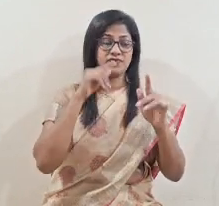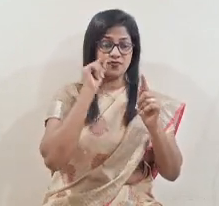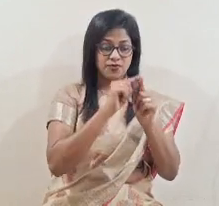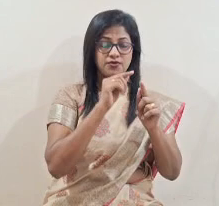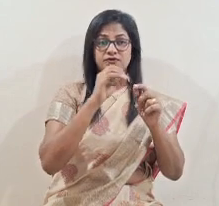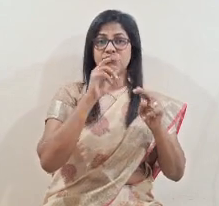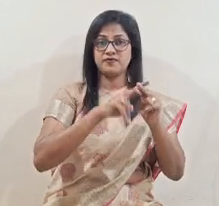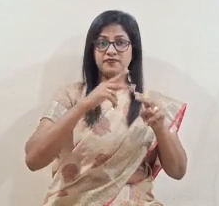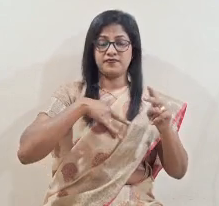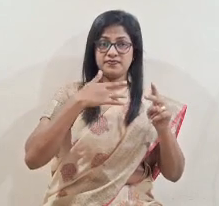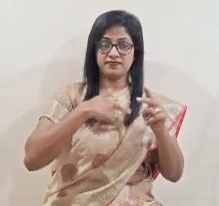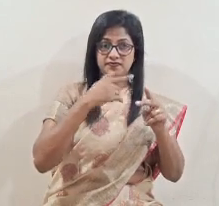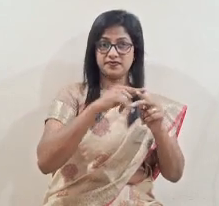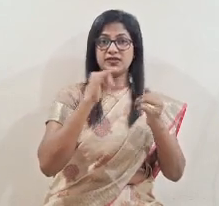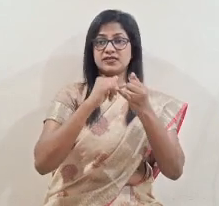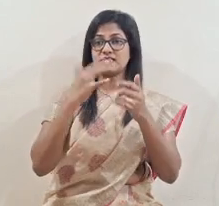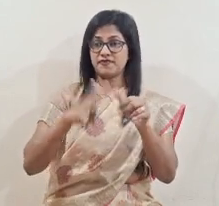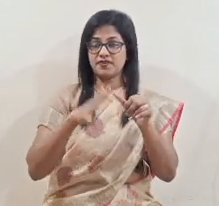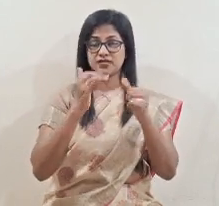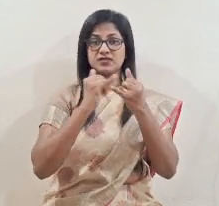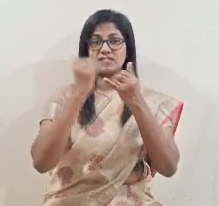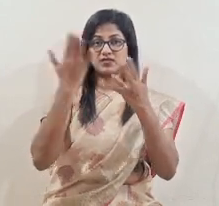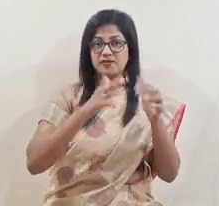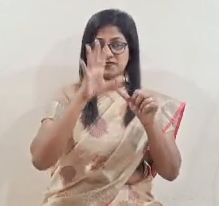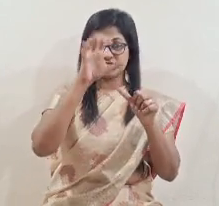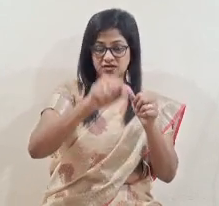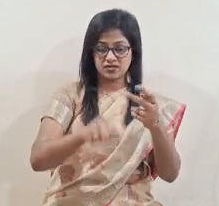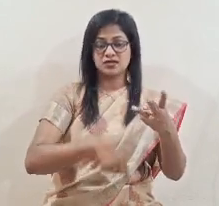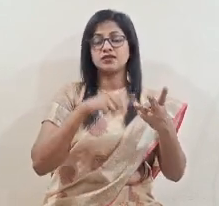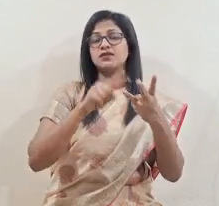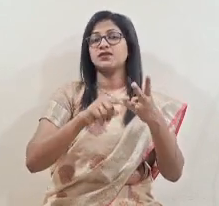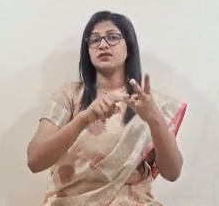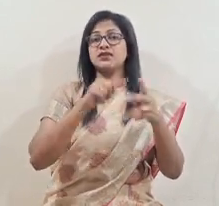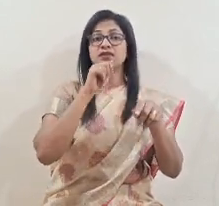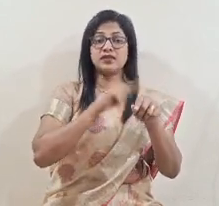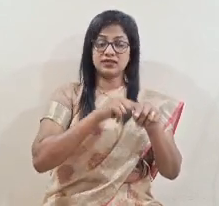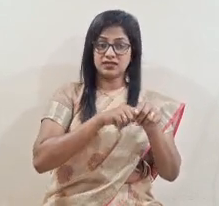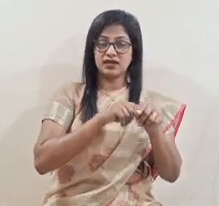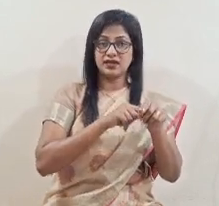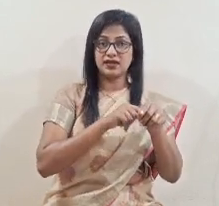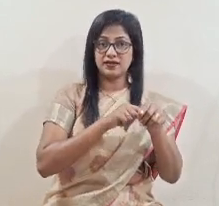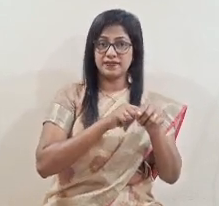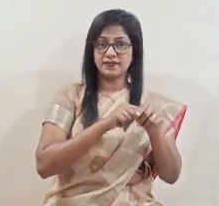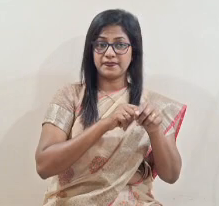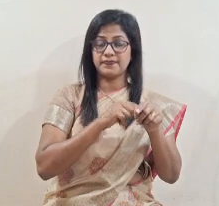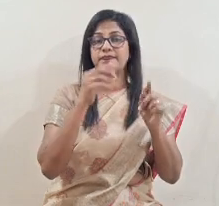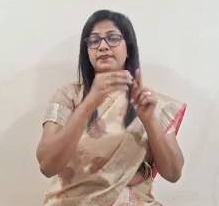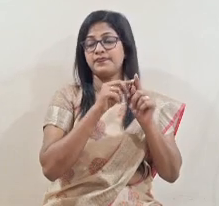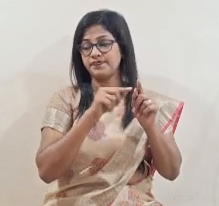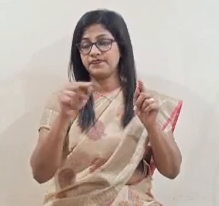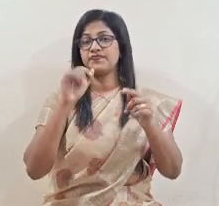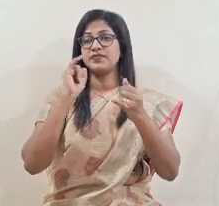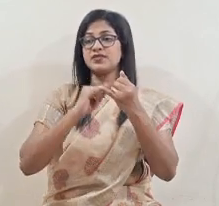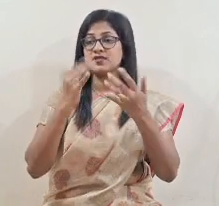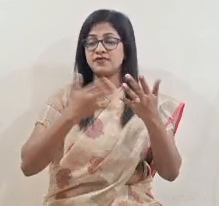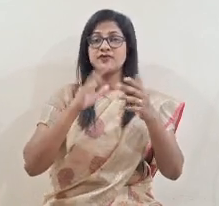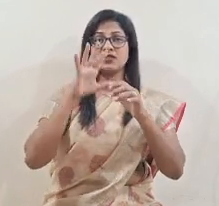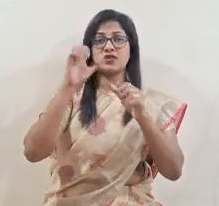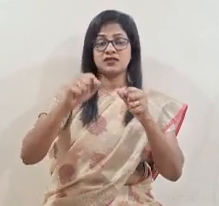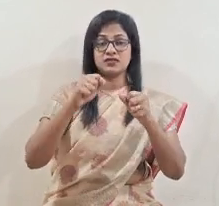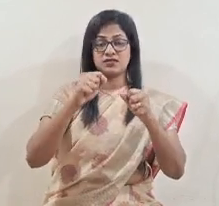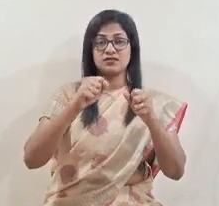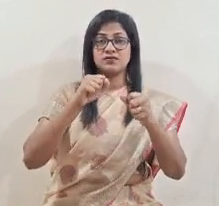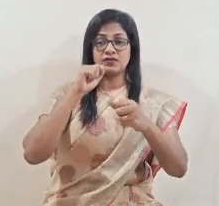and service access points, then to calculate the the time taken to reach the nearest service access